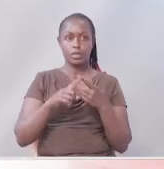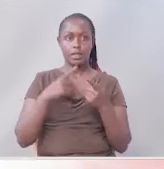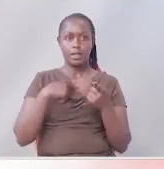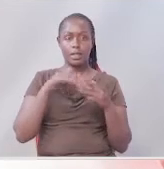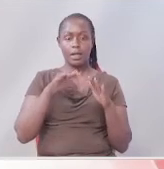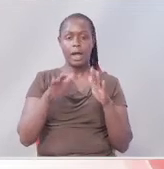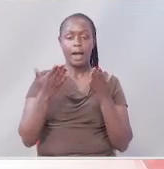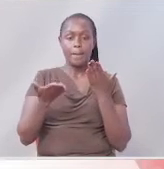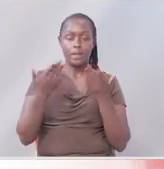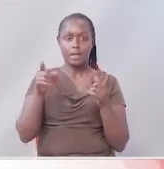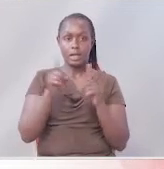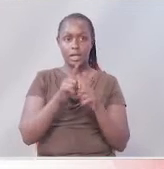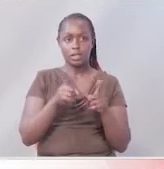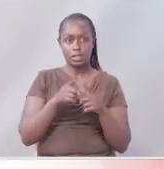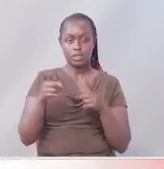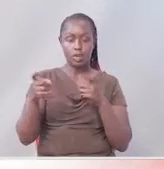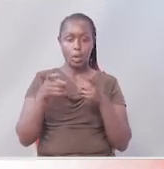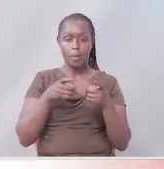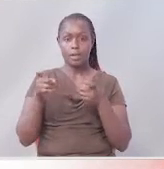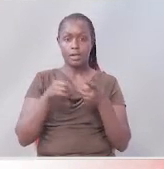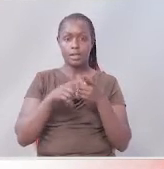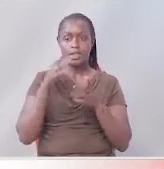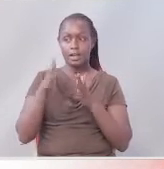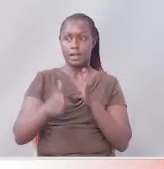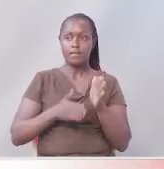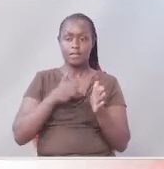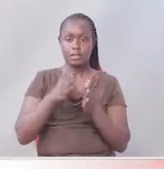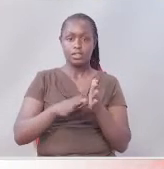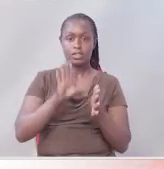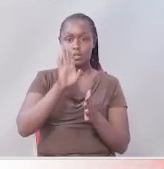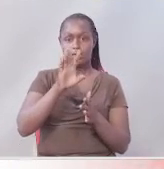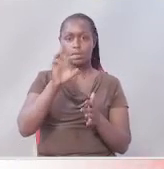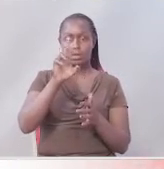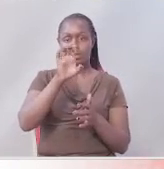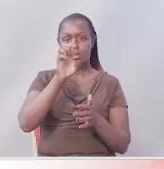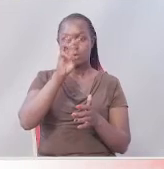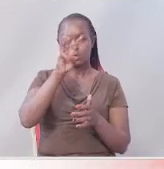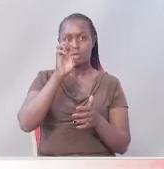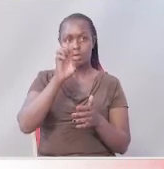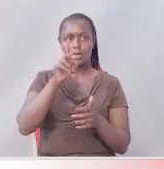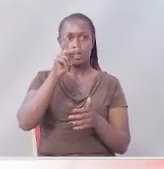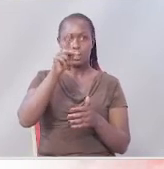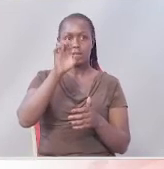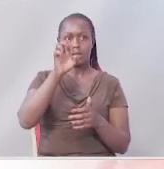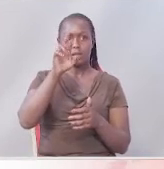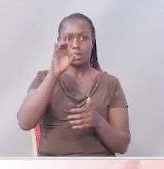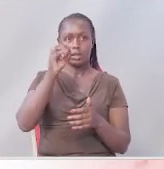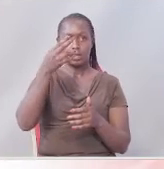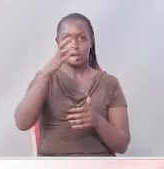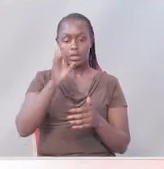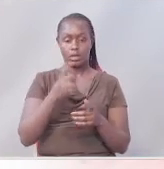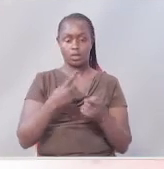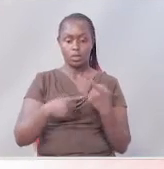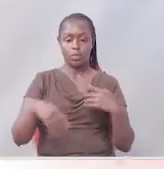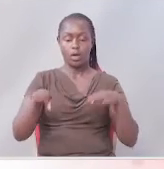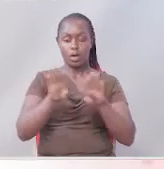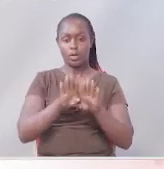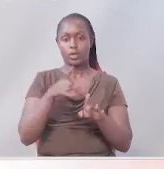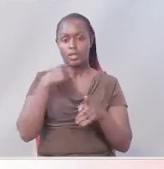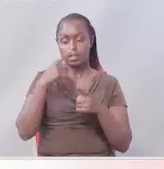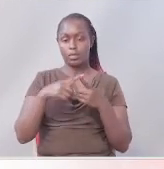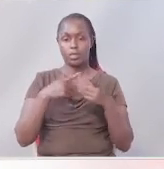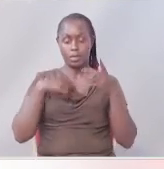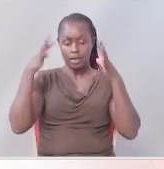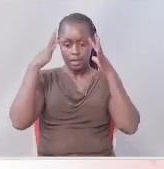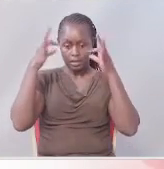As operation at the Naivasha-based brewer Keroche was shut down following a decision by the